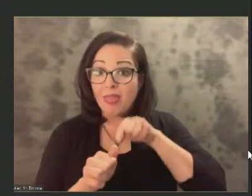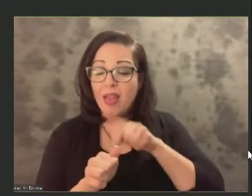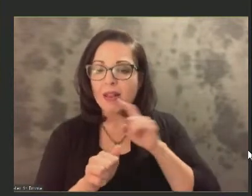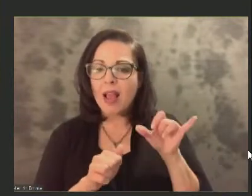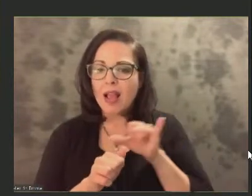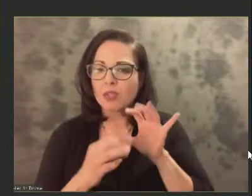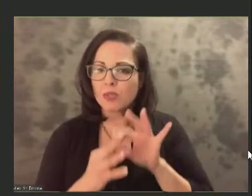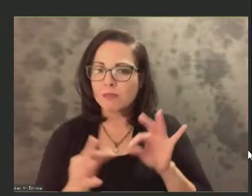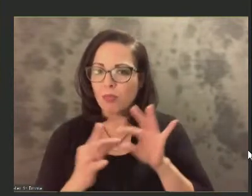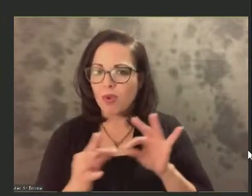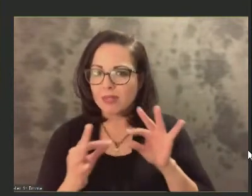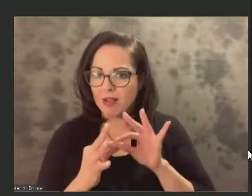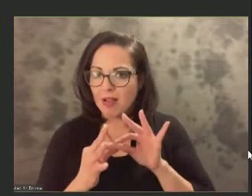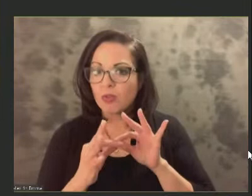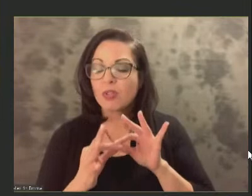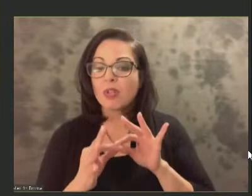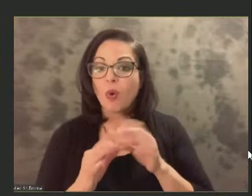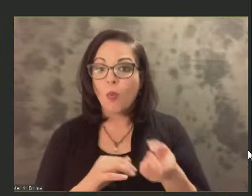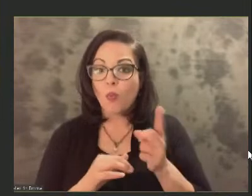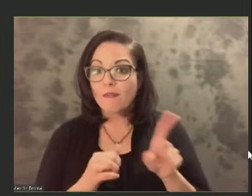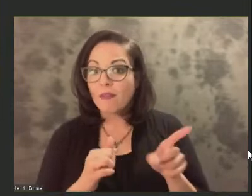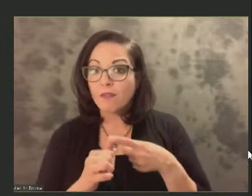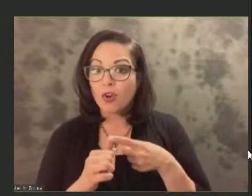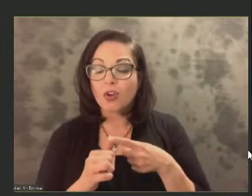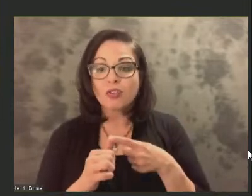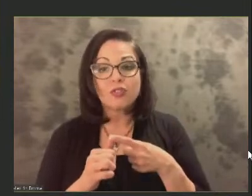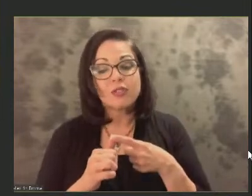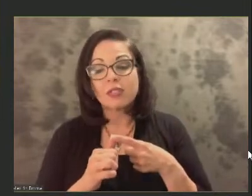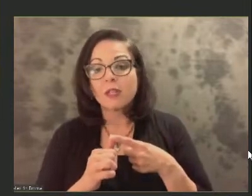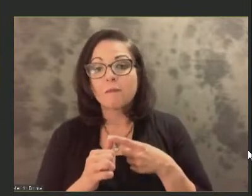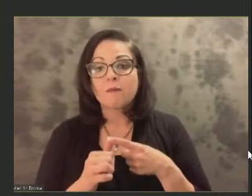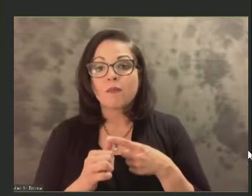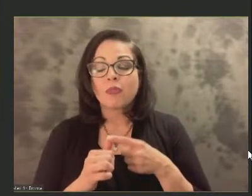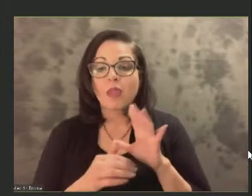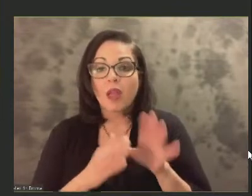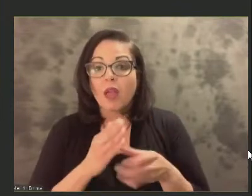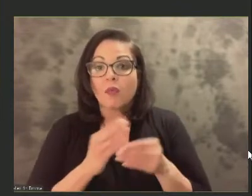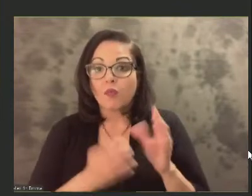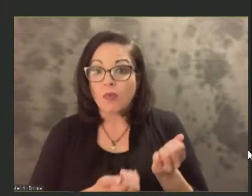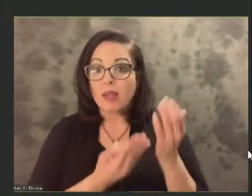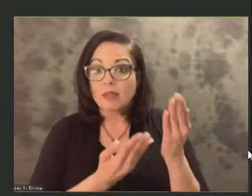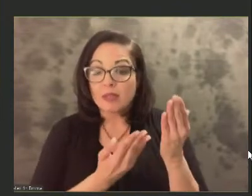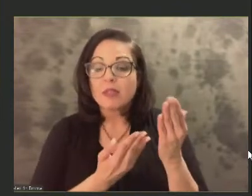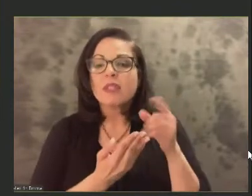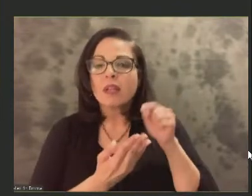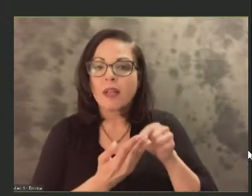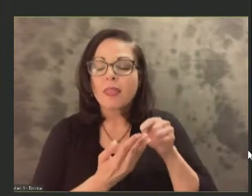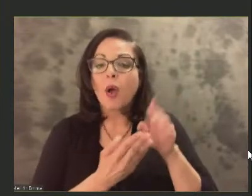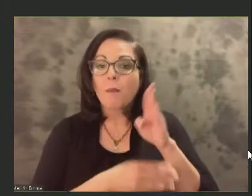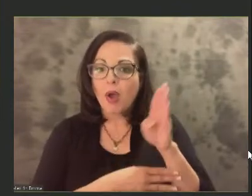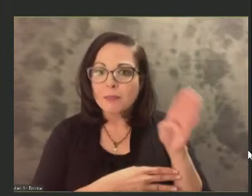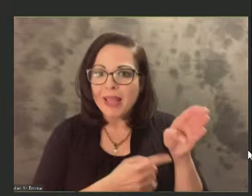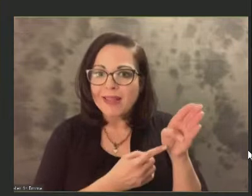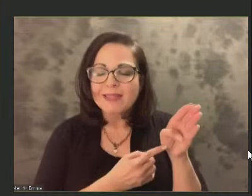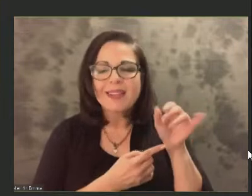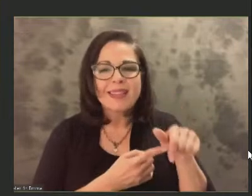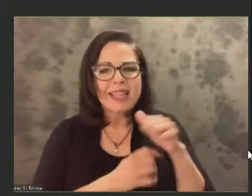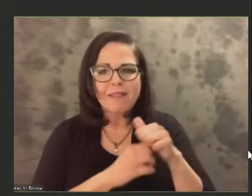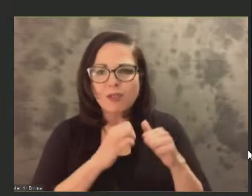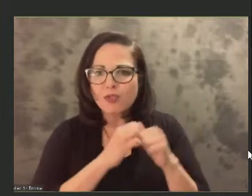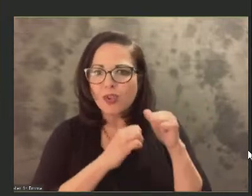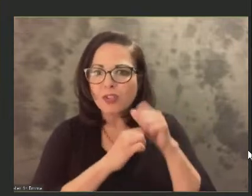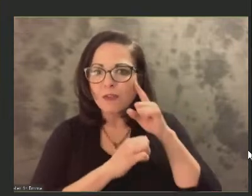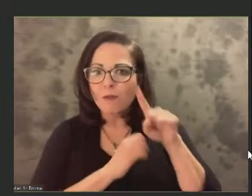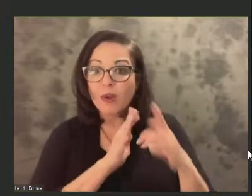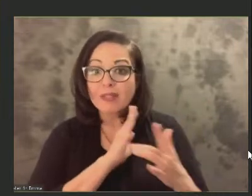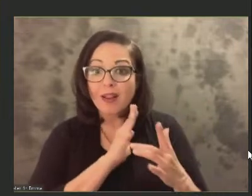out in one of the first recs, is that broadband, the infrastructure that is needed for